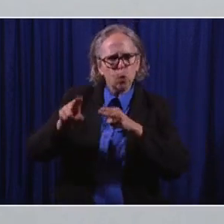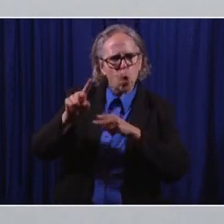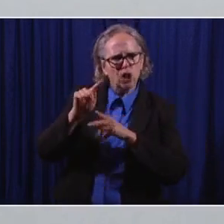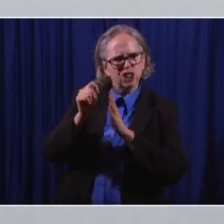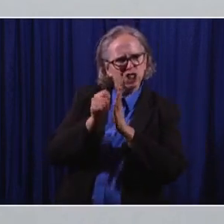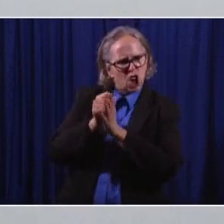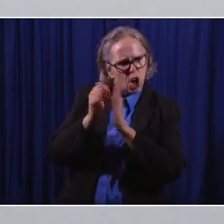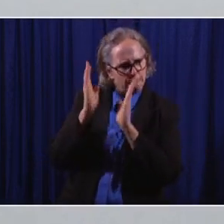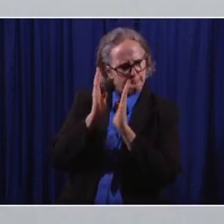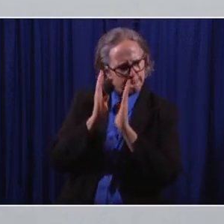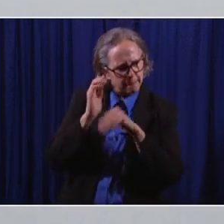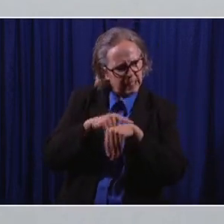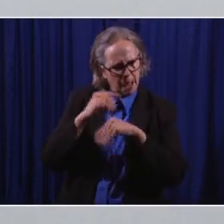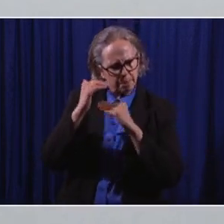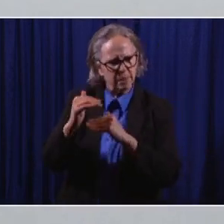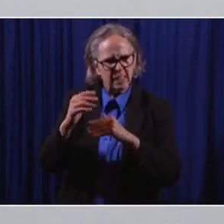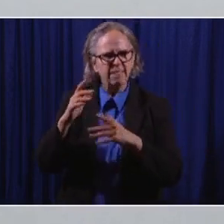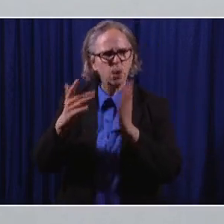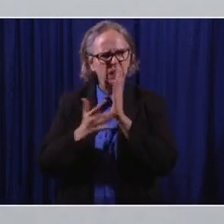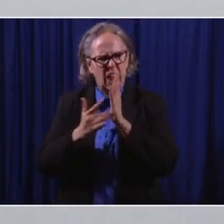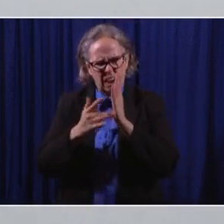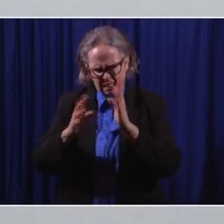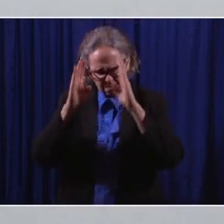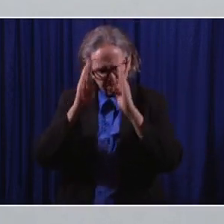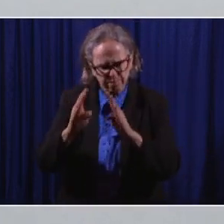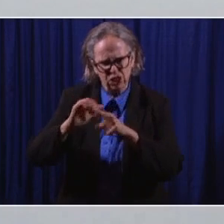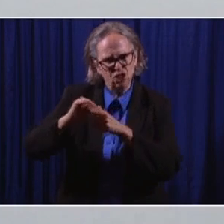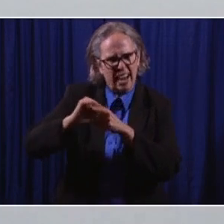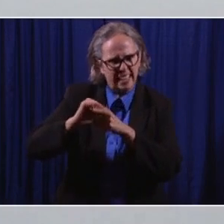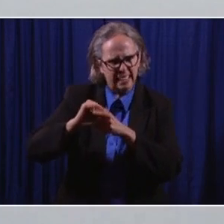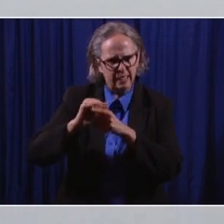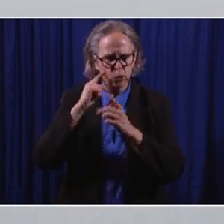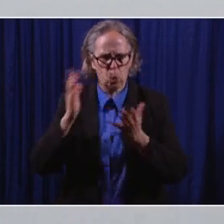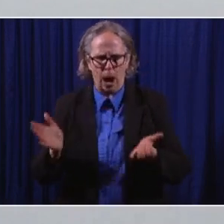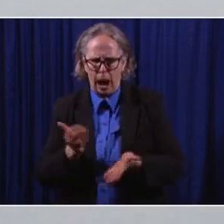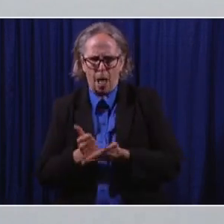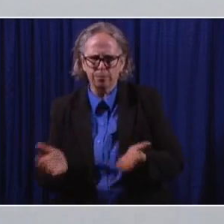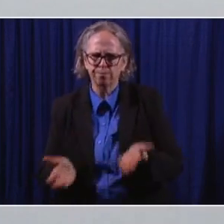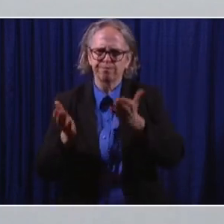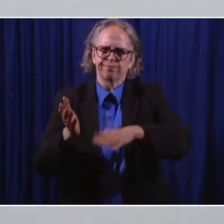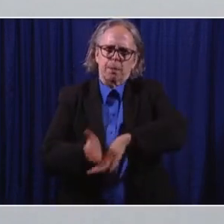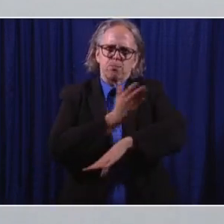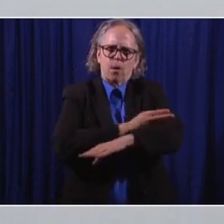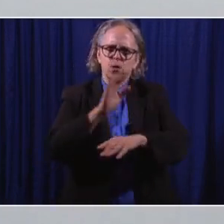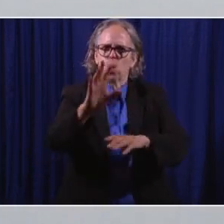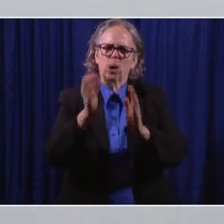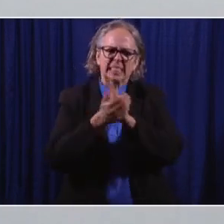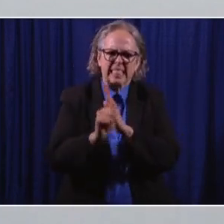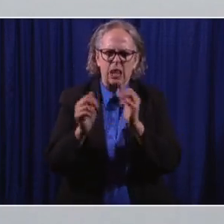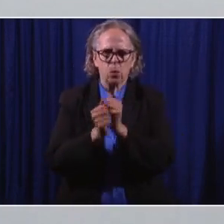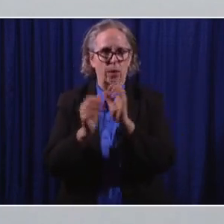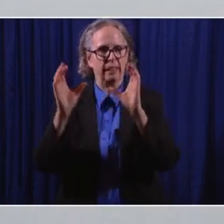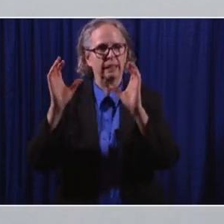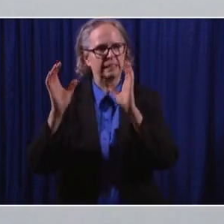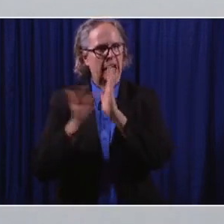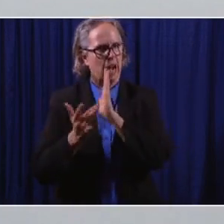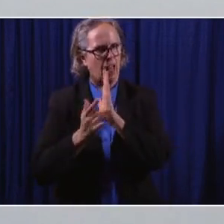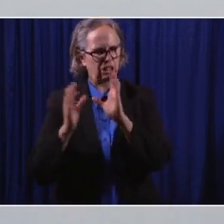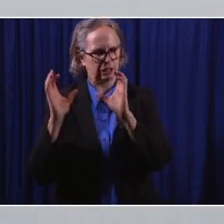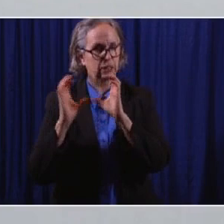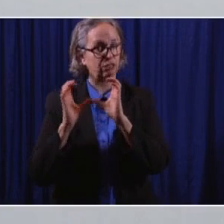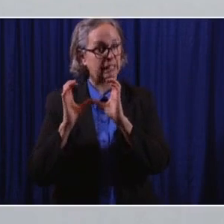technology-focused credentials that will help upskill Ohioans in our increasingly tech-infused economy, which COVID, frankly,